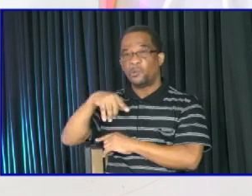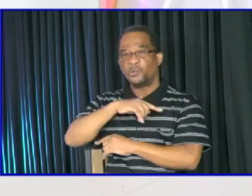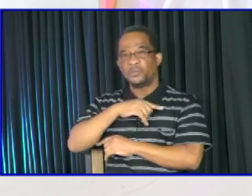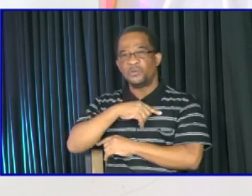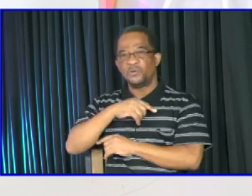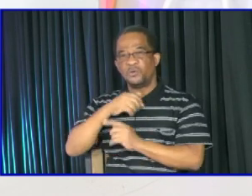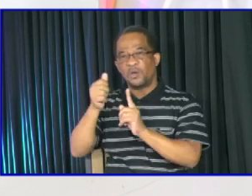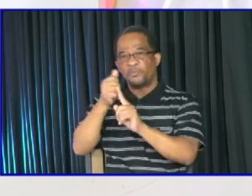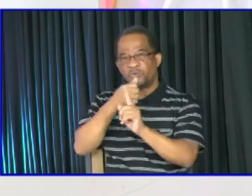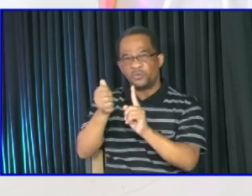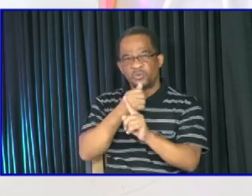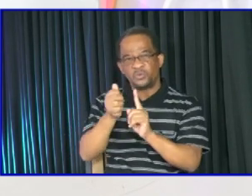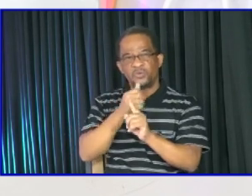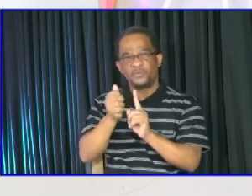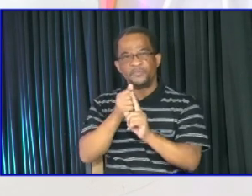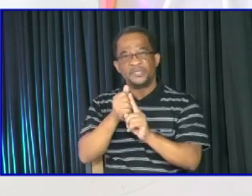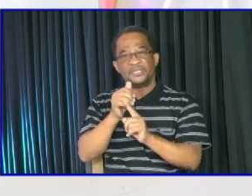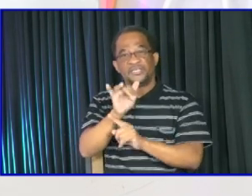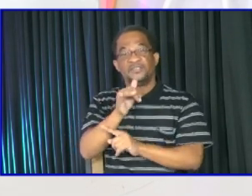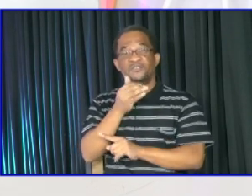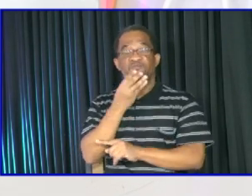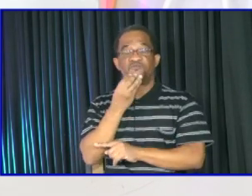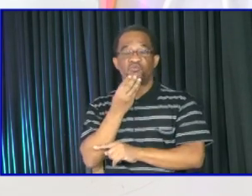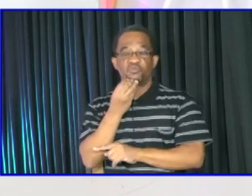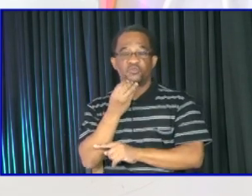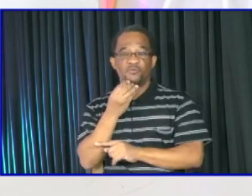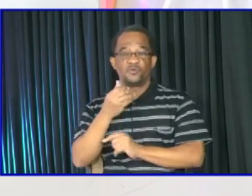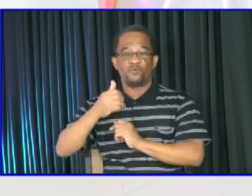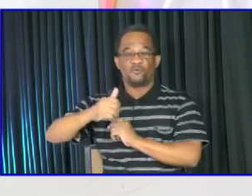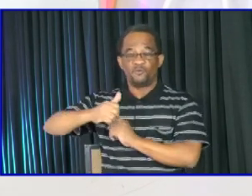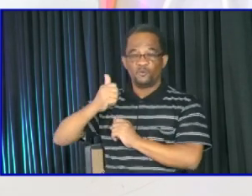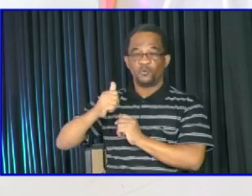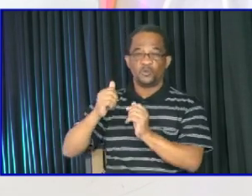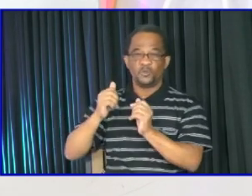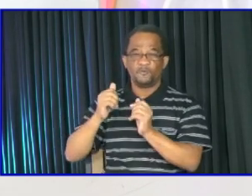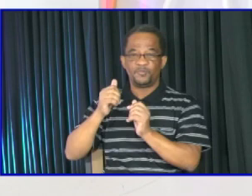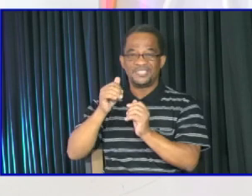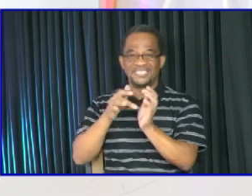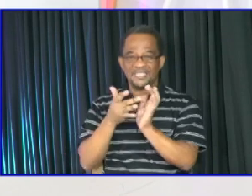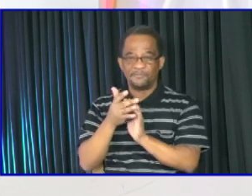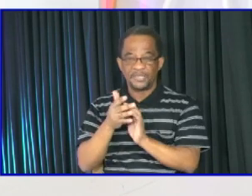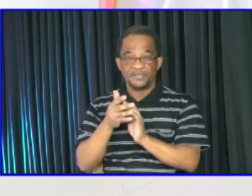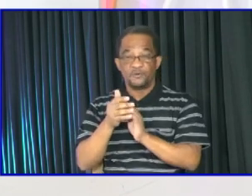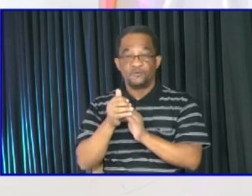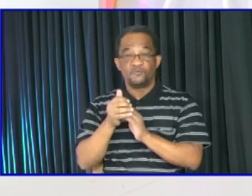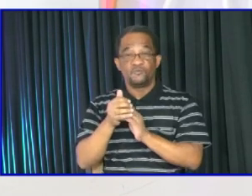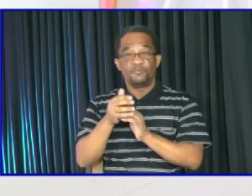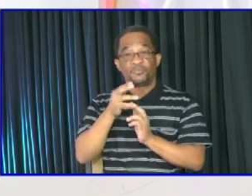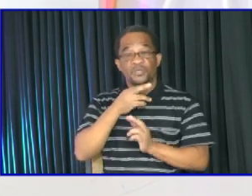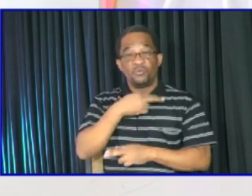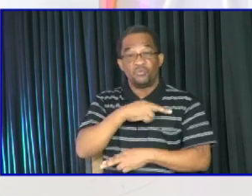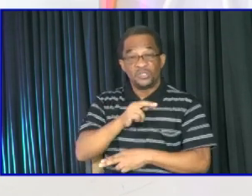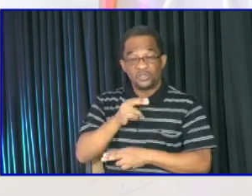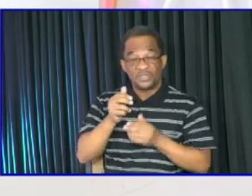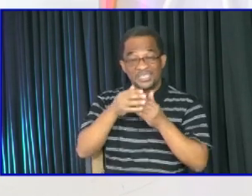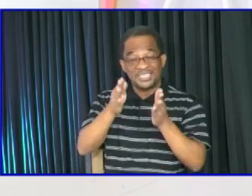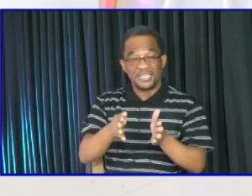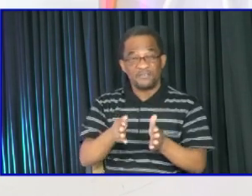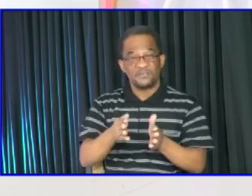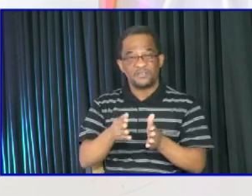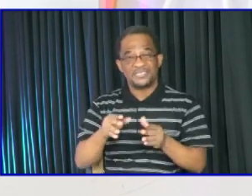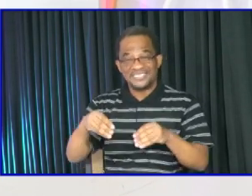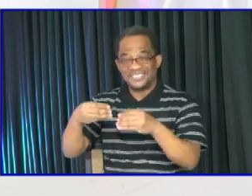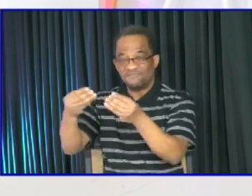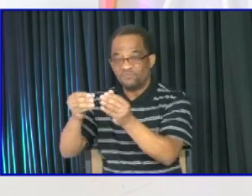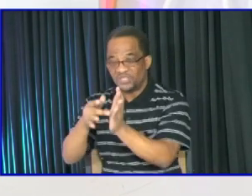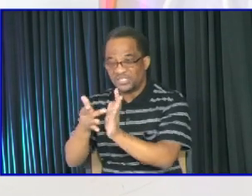the fact that the Jews, they would reject Jesus, the fact that the religious leaders at the time would hand Him